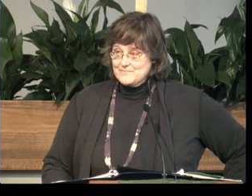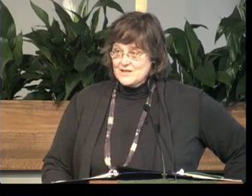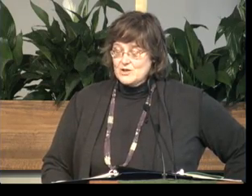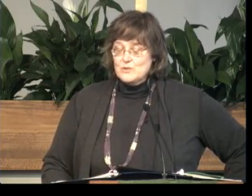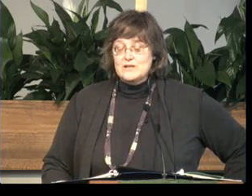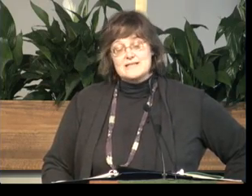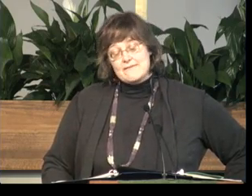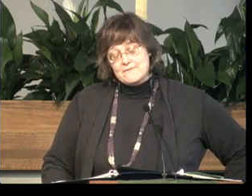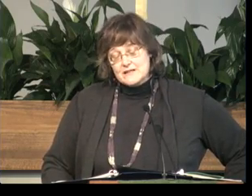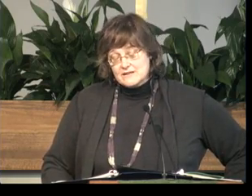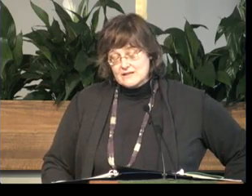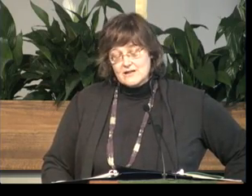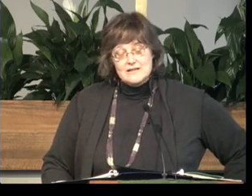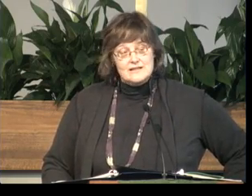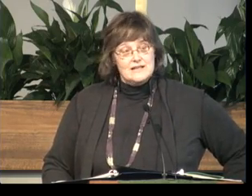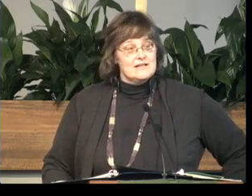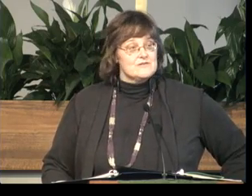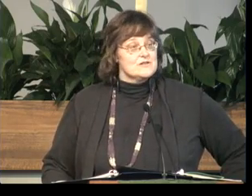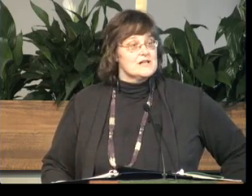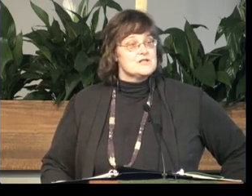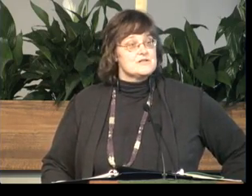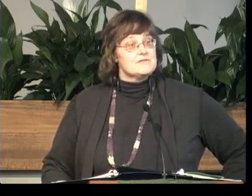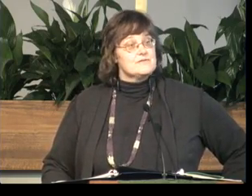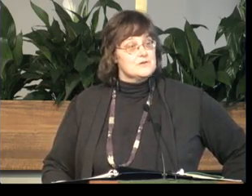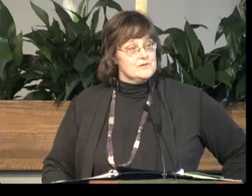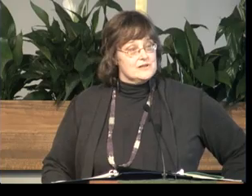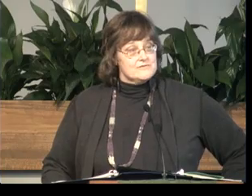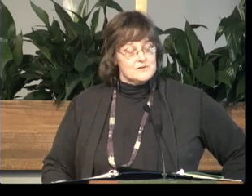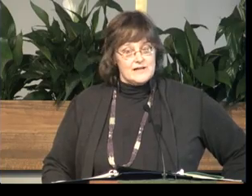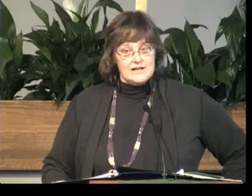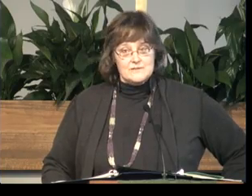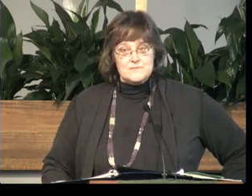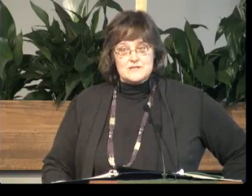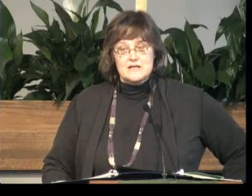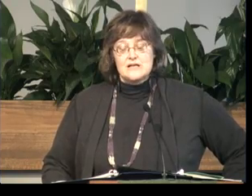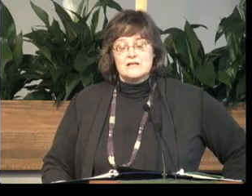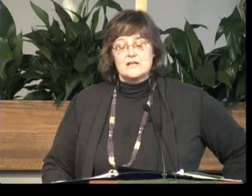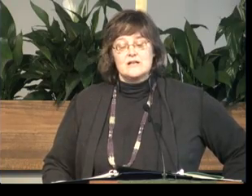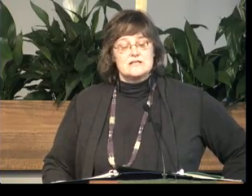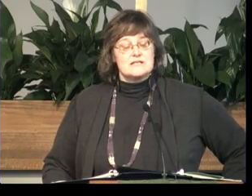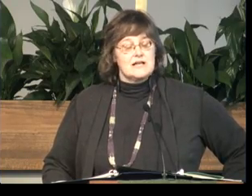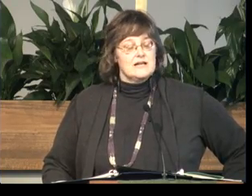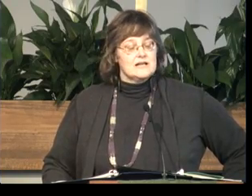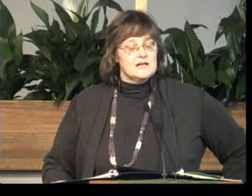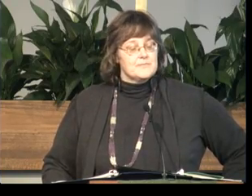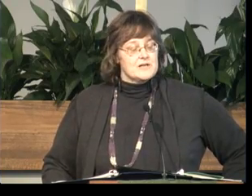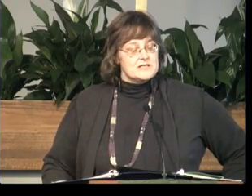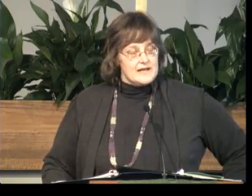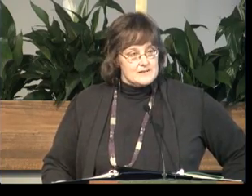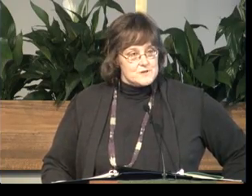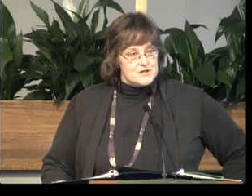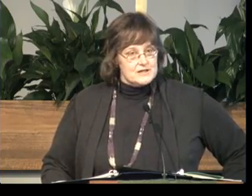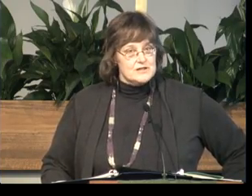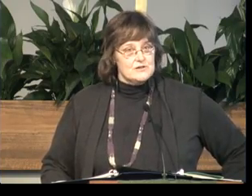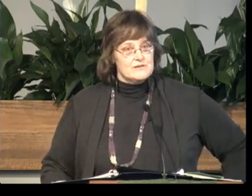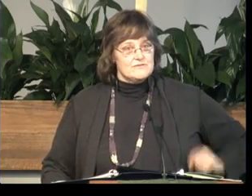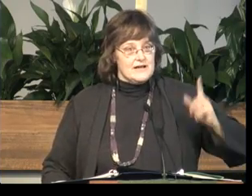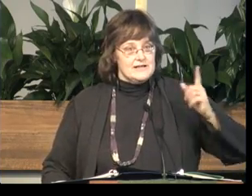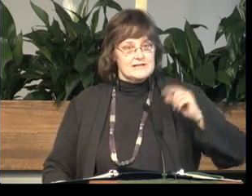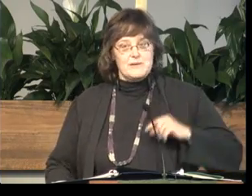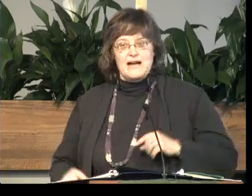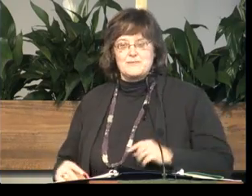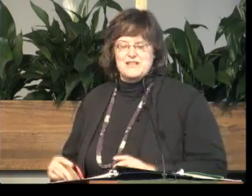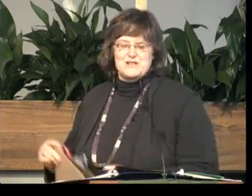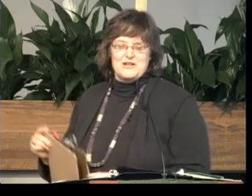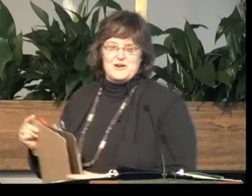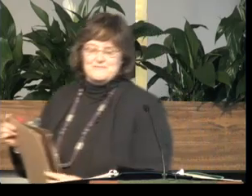there. We definitely are in need of donations of food and food items. There is a sign-up sheet that you can find